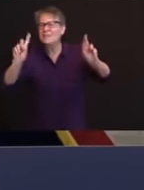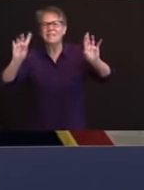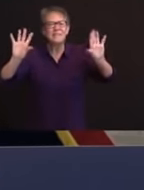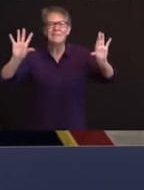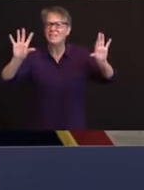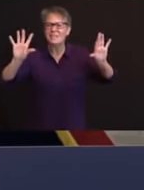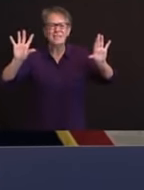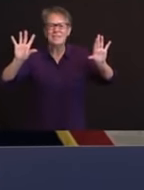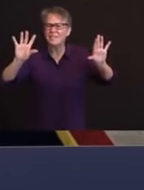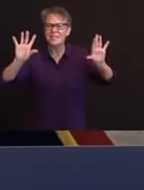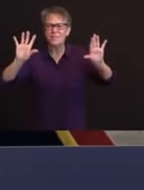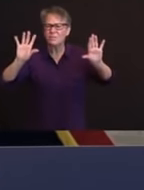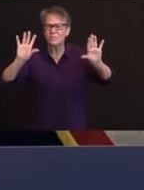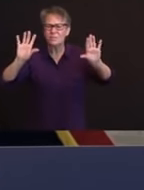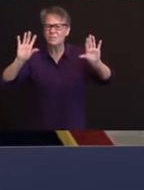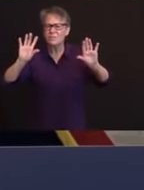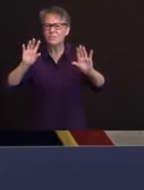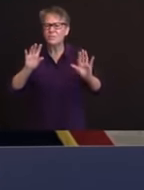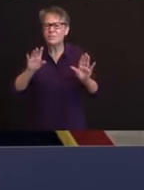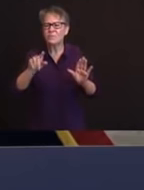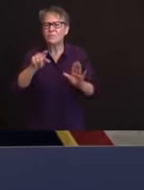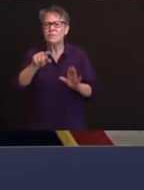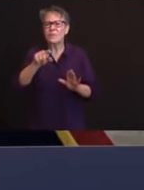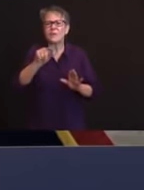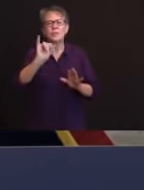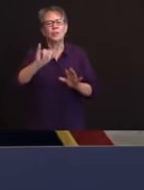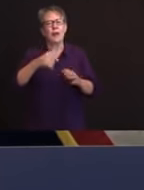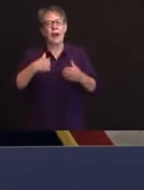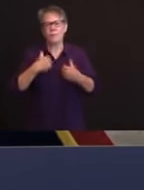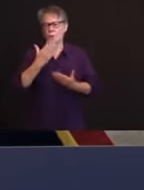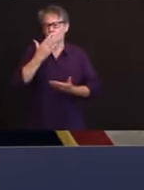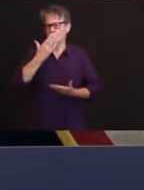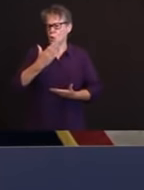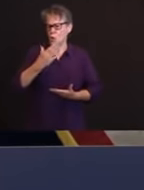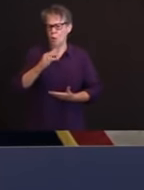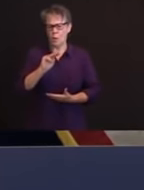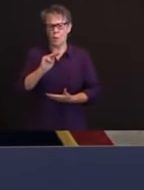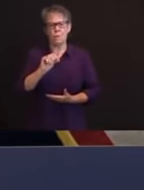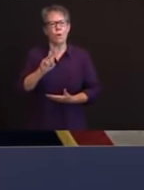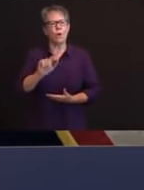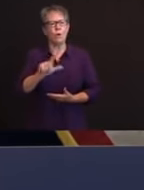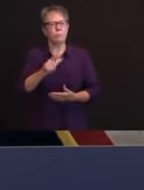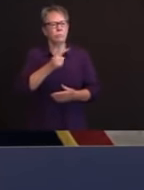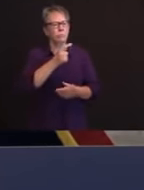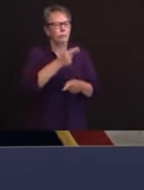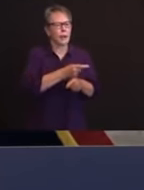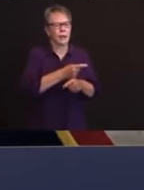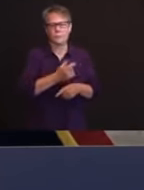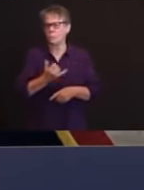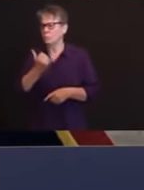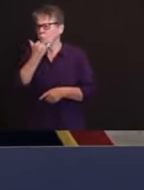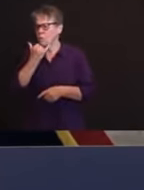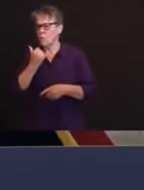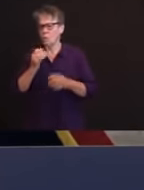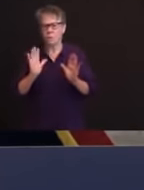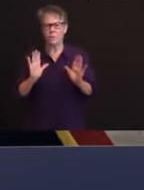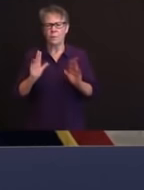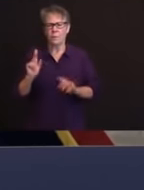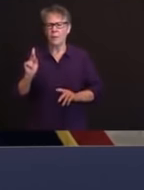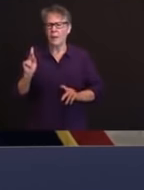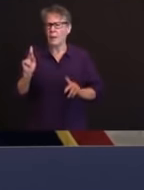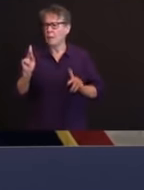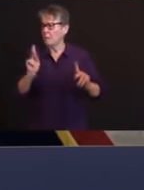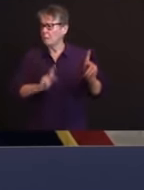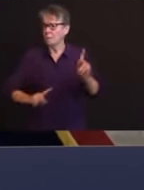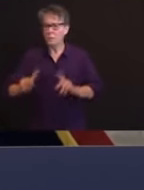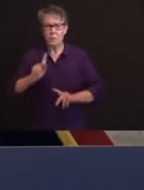an issue of moral urgency that when Americans are still unemployed, that we need to extend